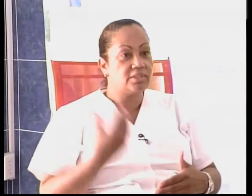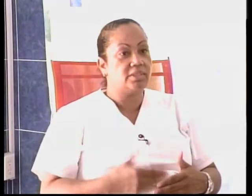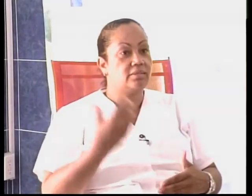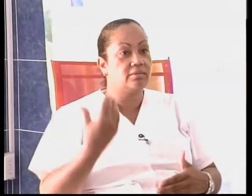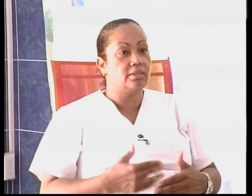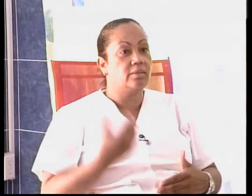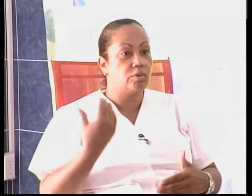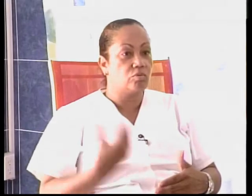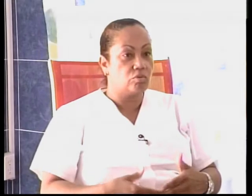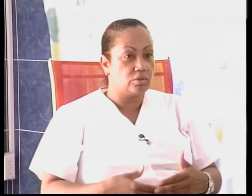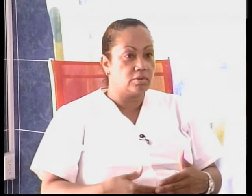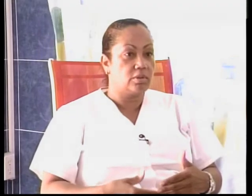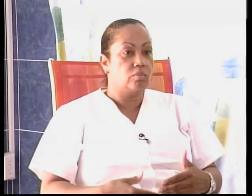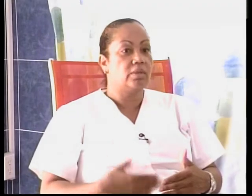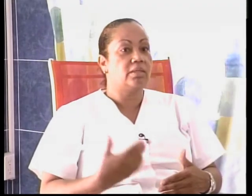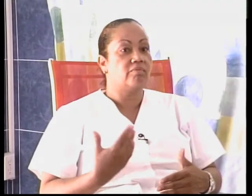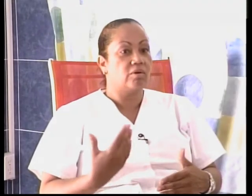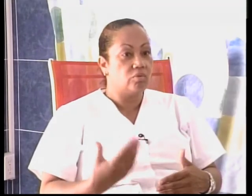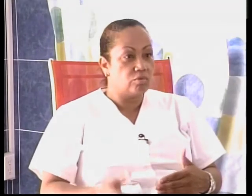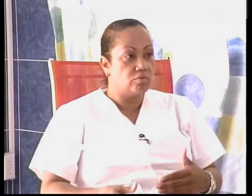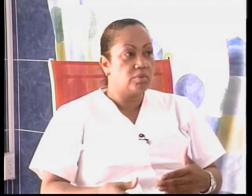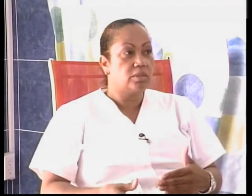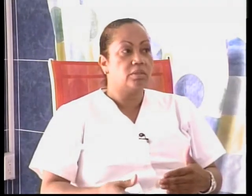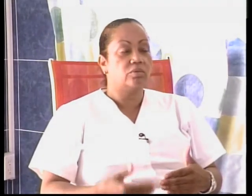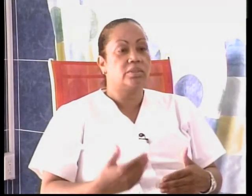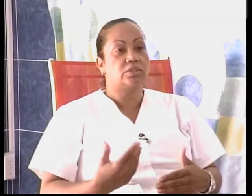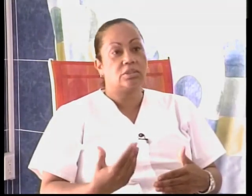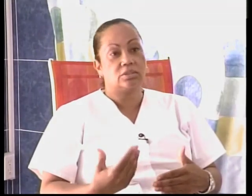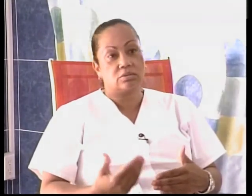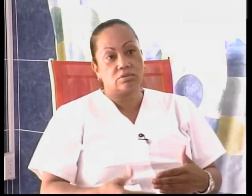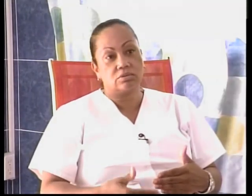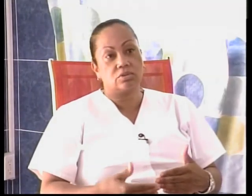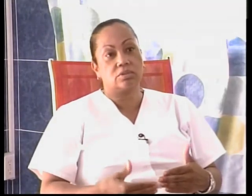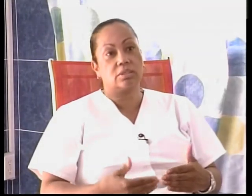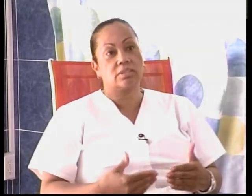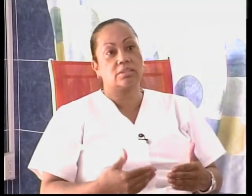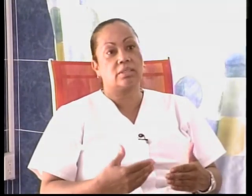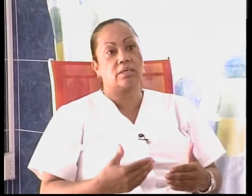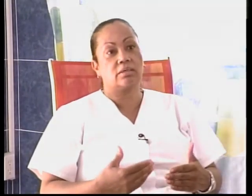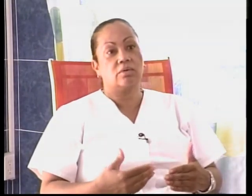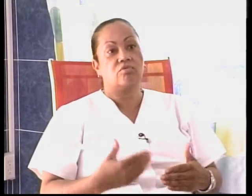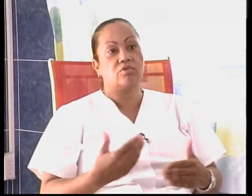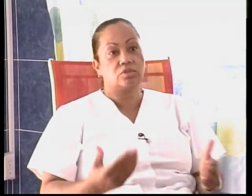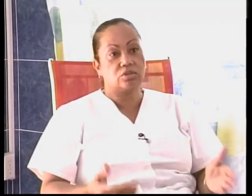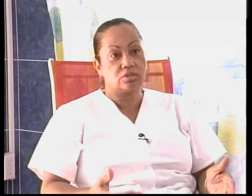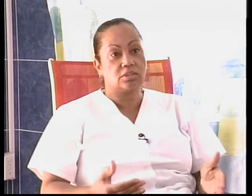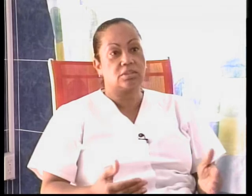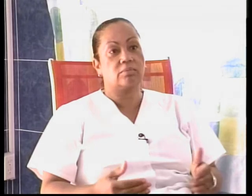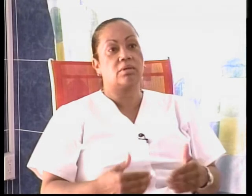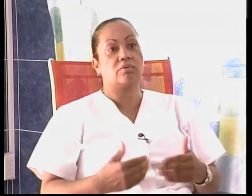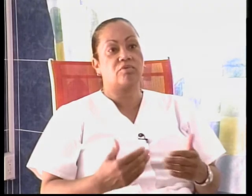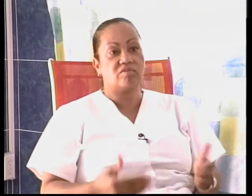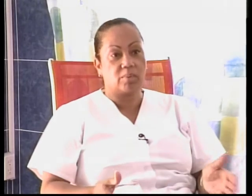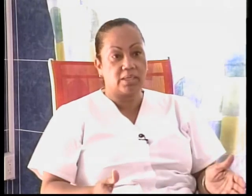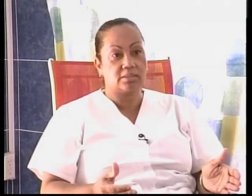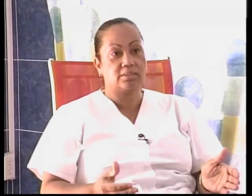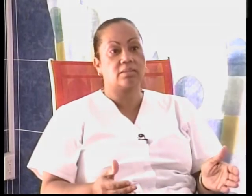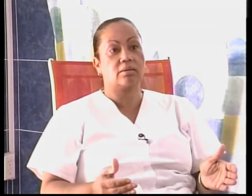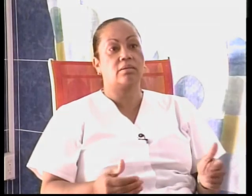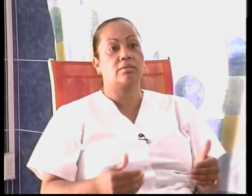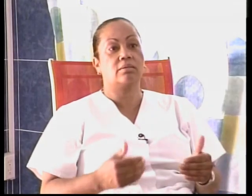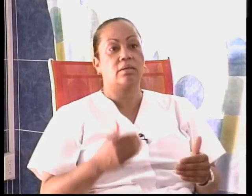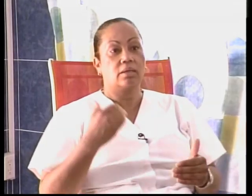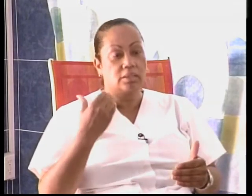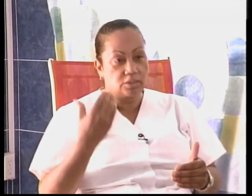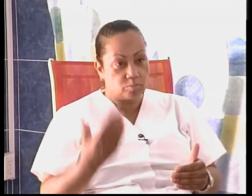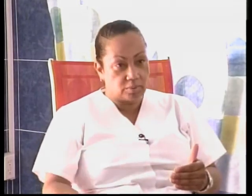every single day by rote. When they live at home, they don't like to change clothes, so the thing is to get 5 shirts the same color, 5 pants the same